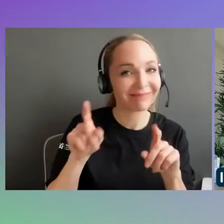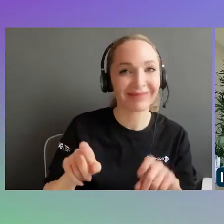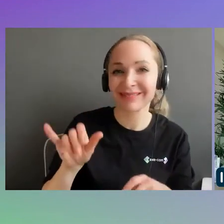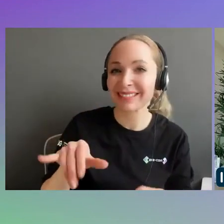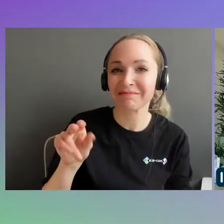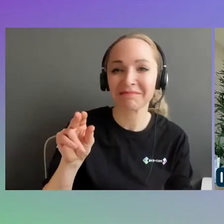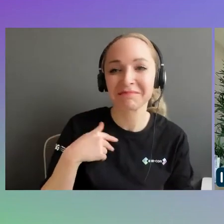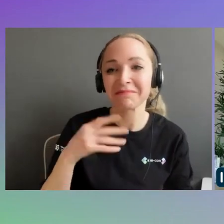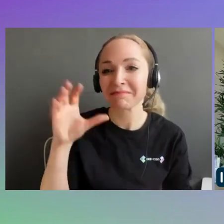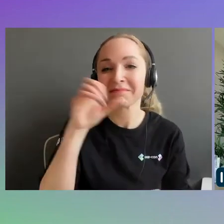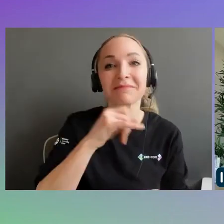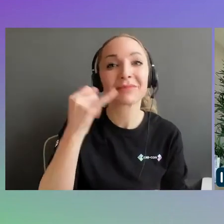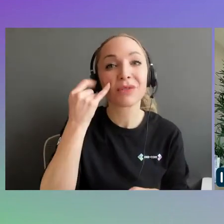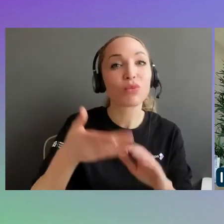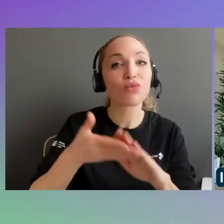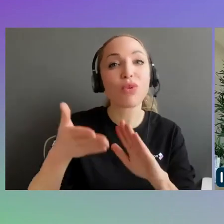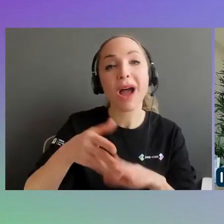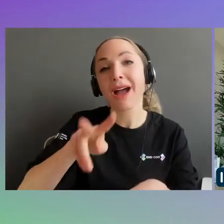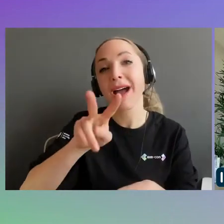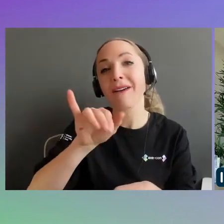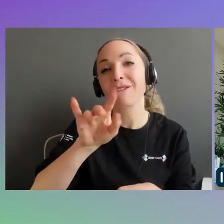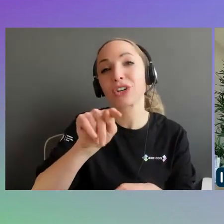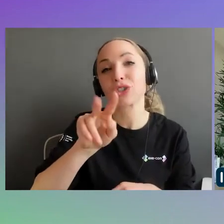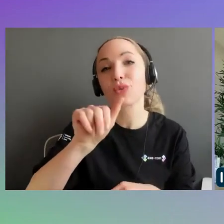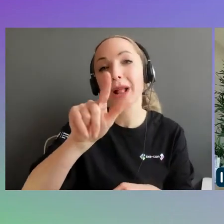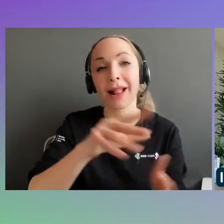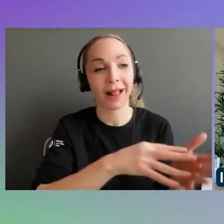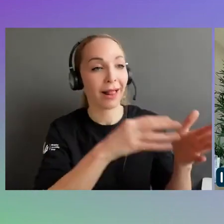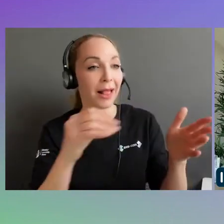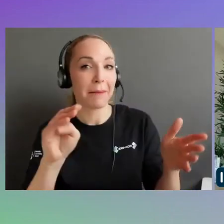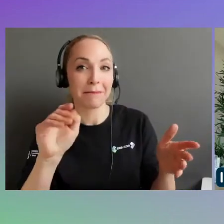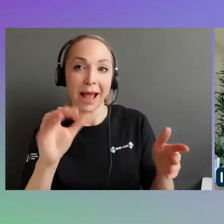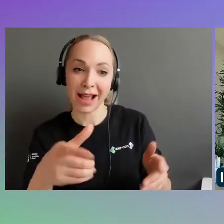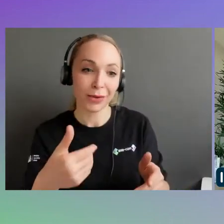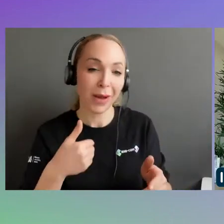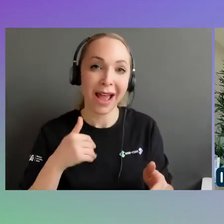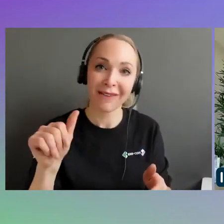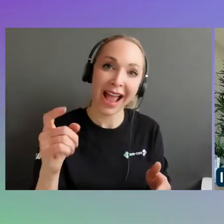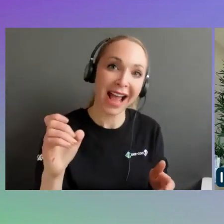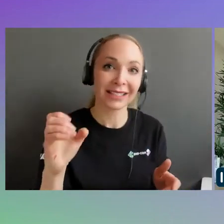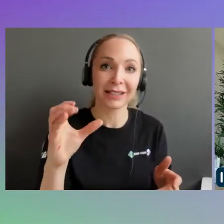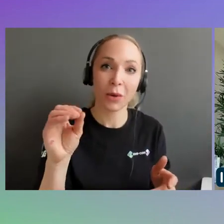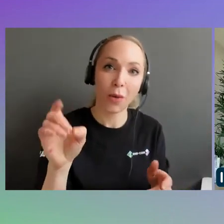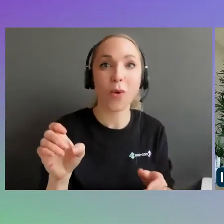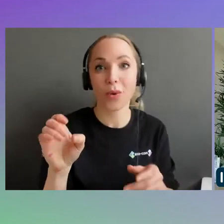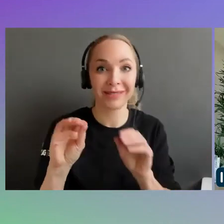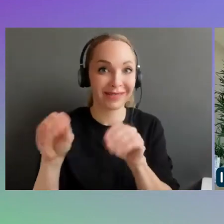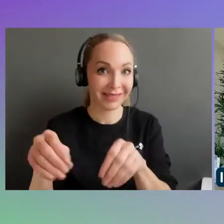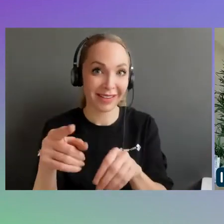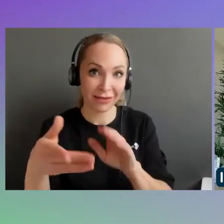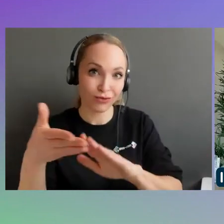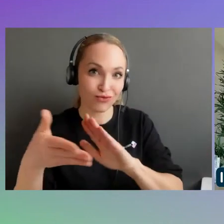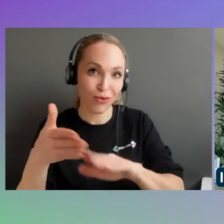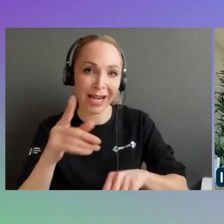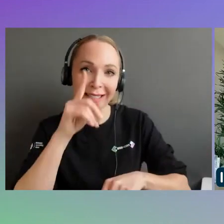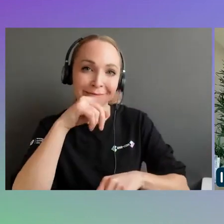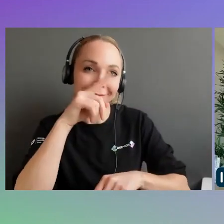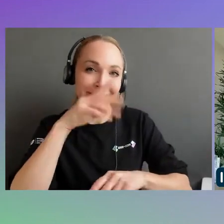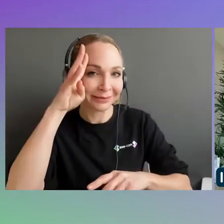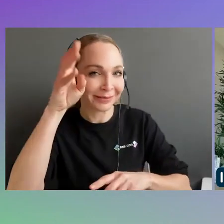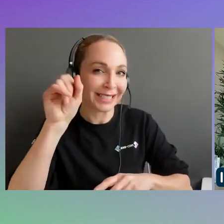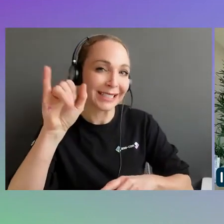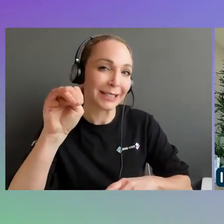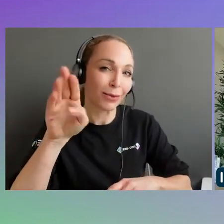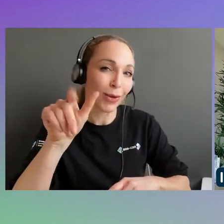imagine if you're running some kind of virtual Mac and you have Xcode installed and you can run a simulator that you should be fine. But it would be something to